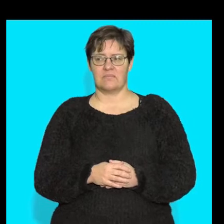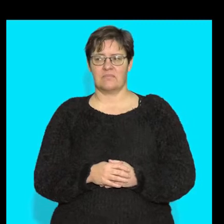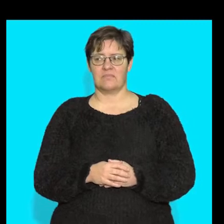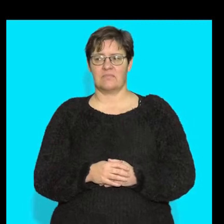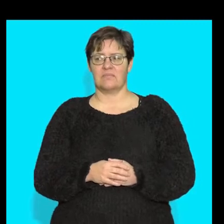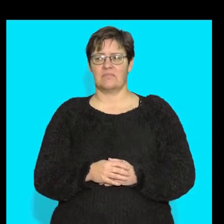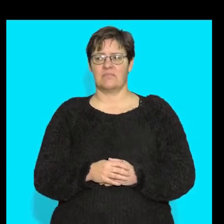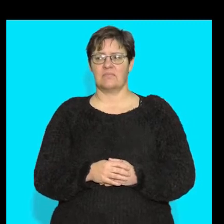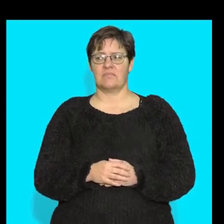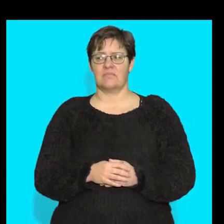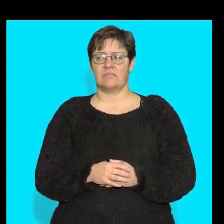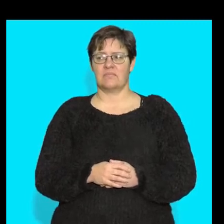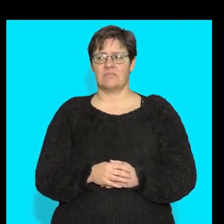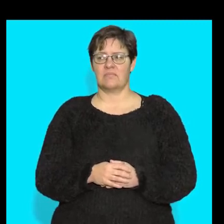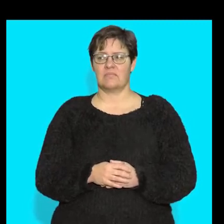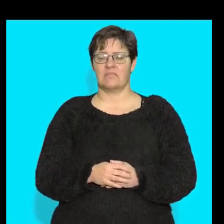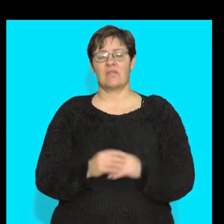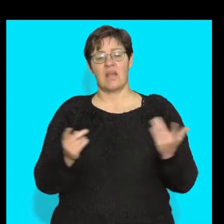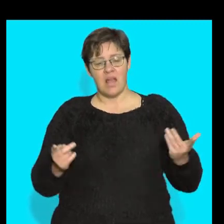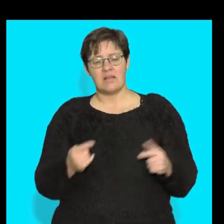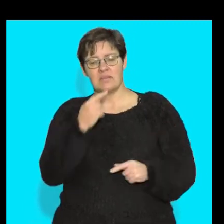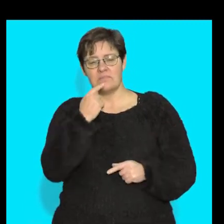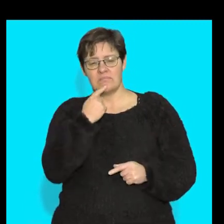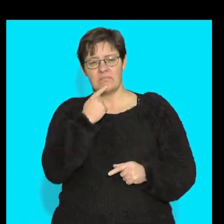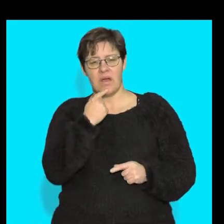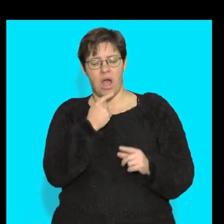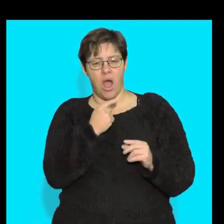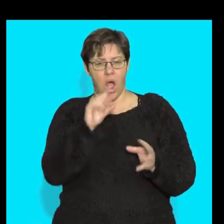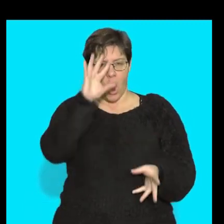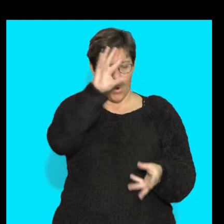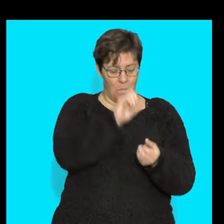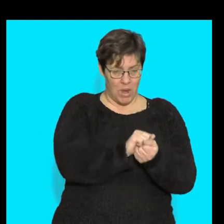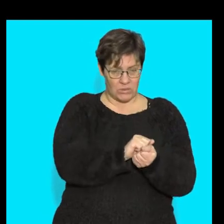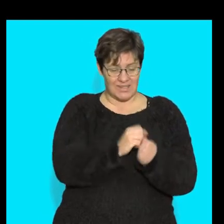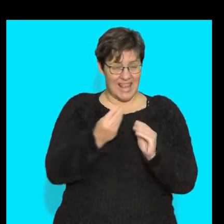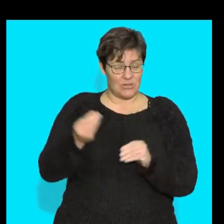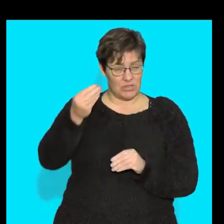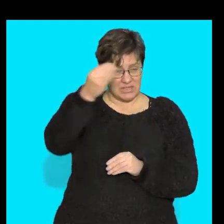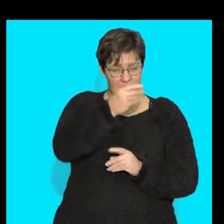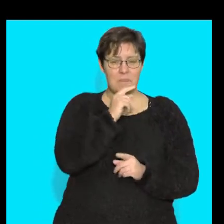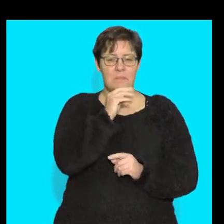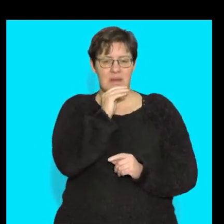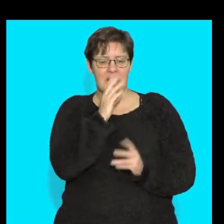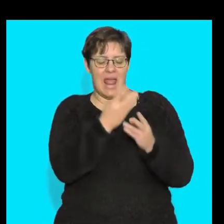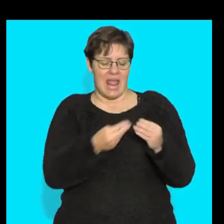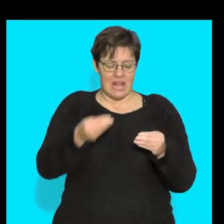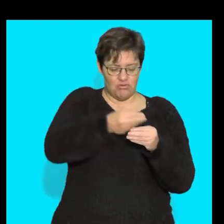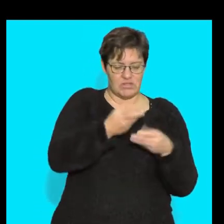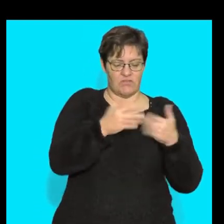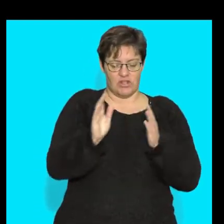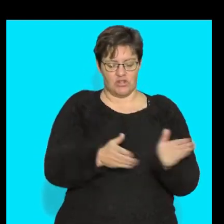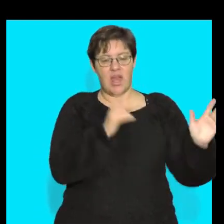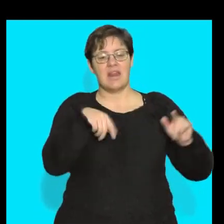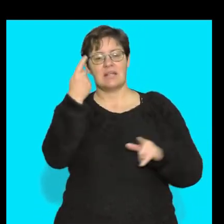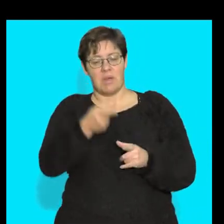And then when you talk about the compound interest, this is normally interest on interest,